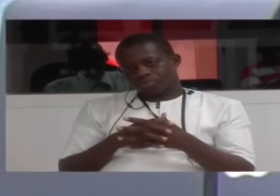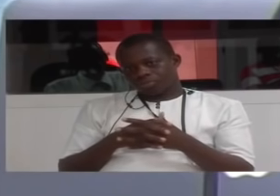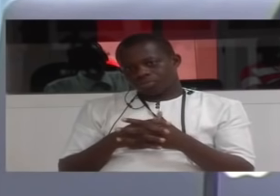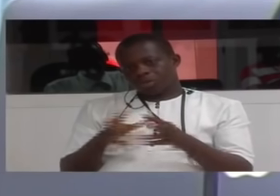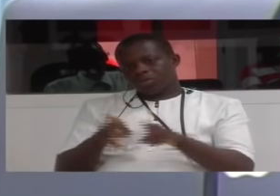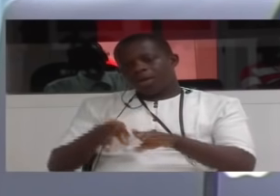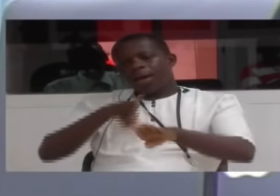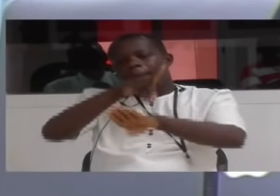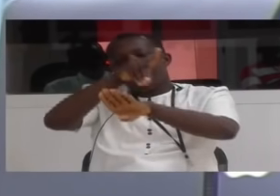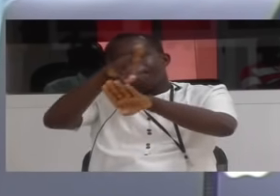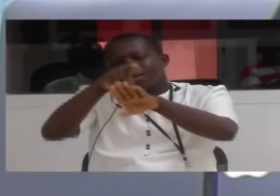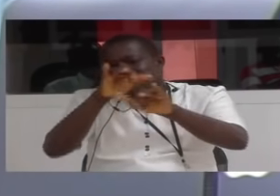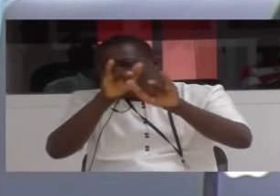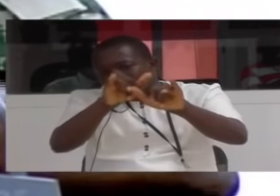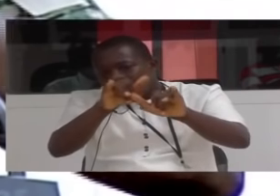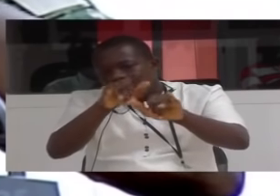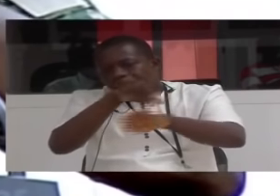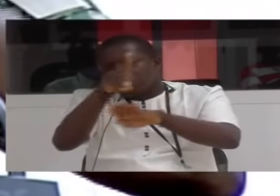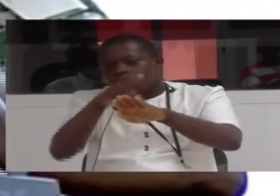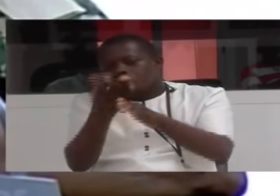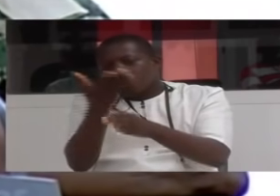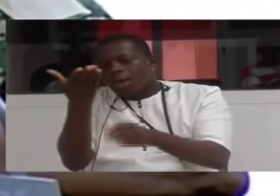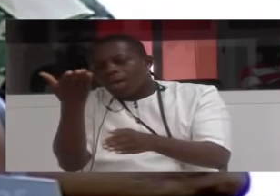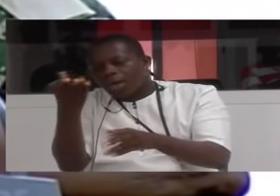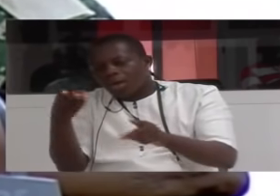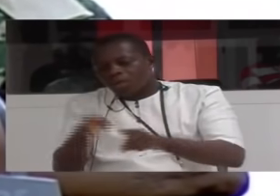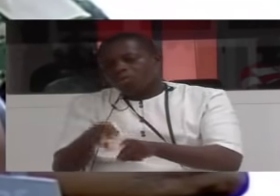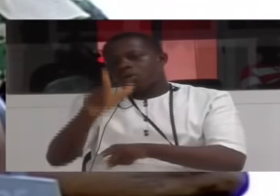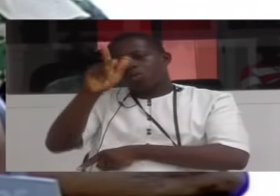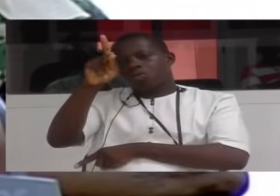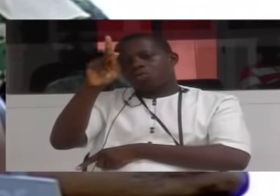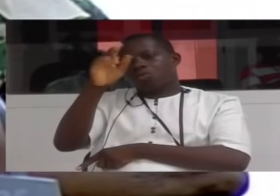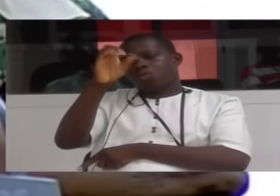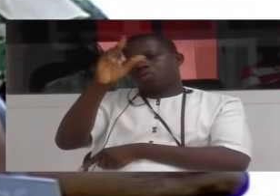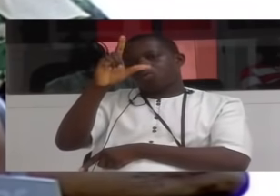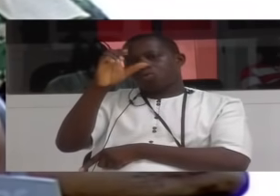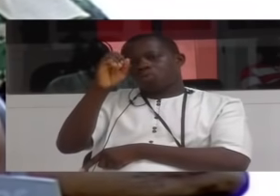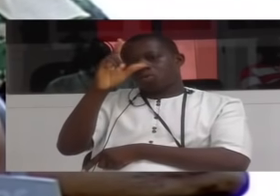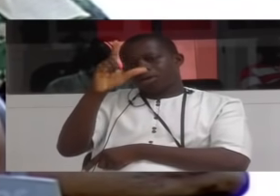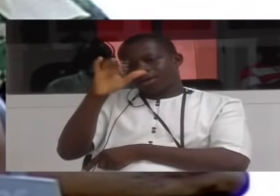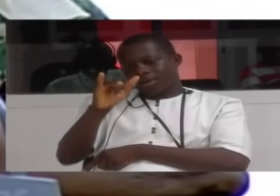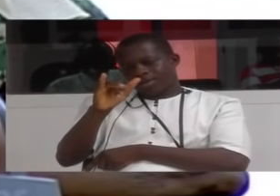Where was this base located? Kololi. Seen dajé kay bobu fan la nek? Bijilo ndax Kololi?